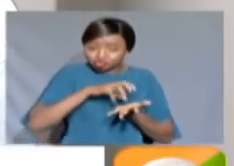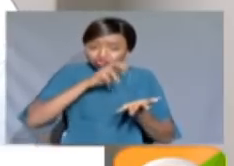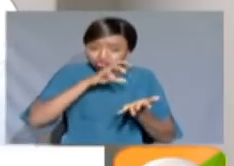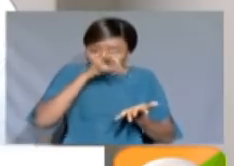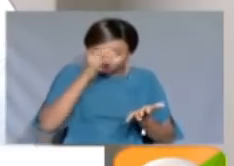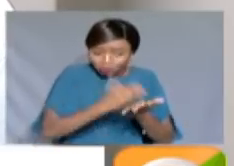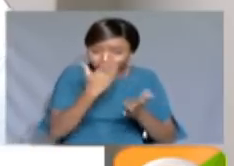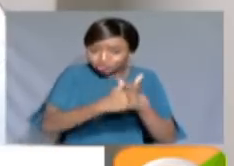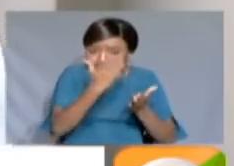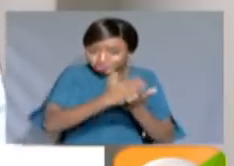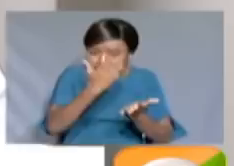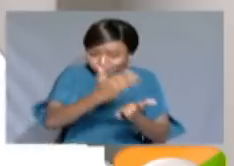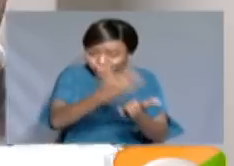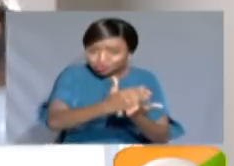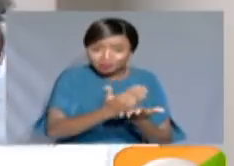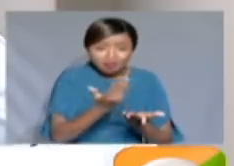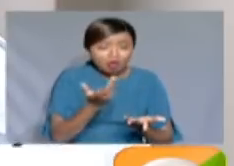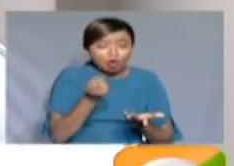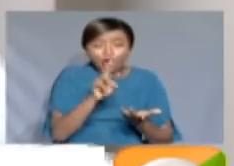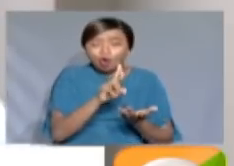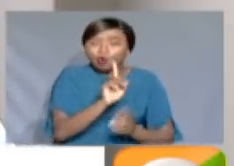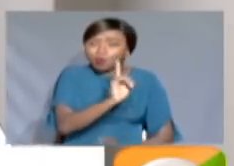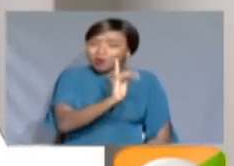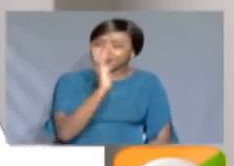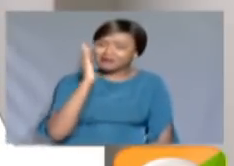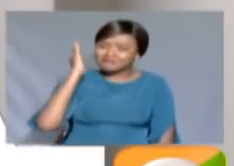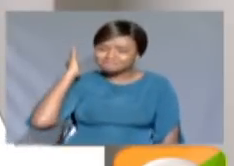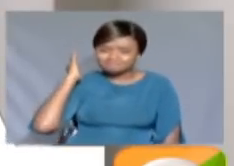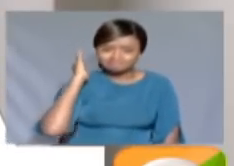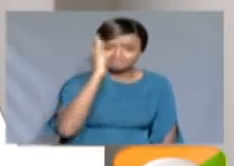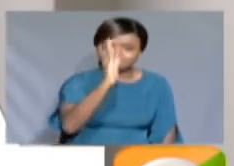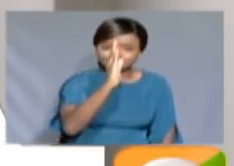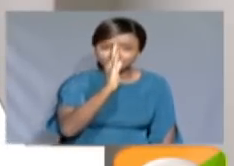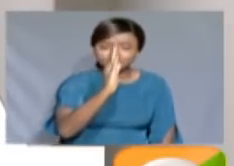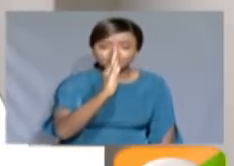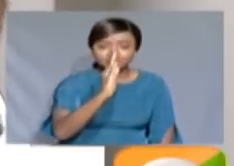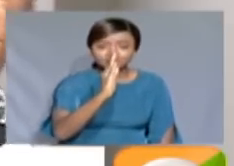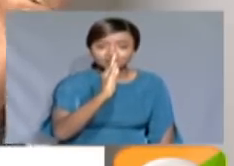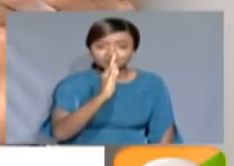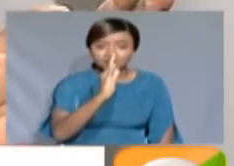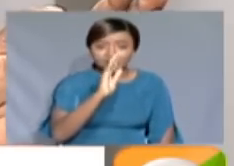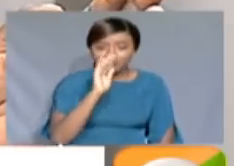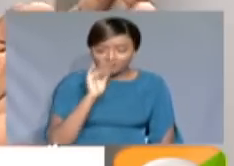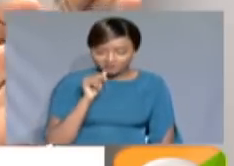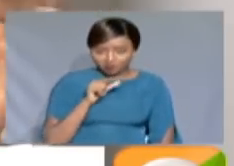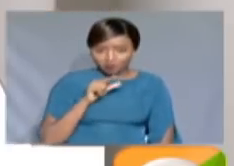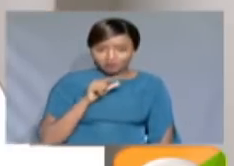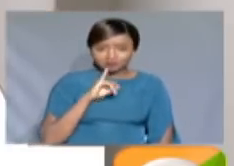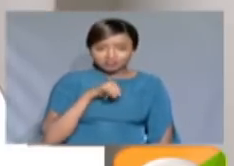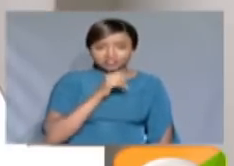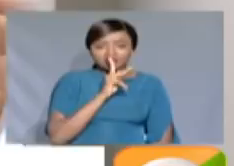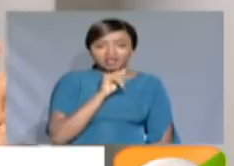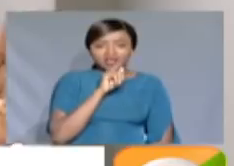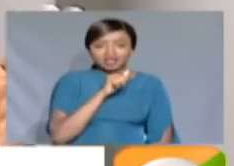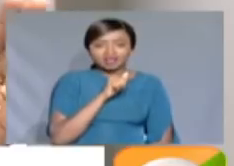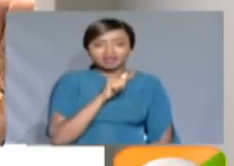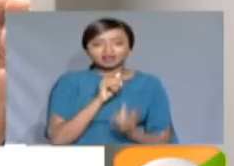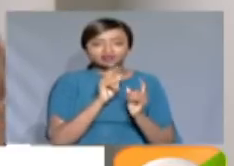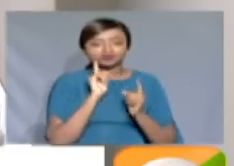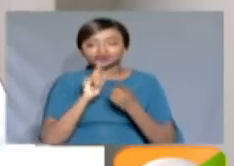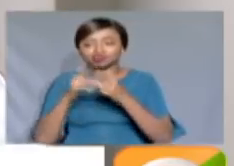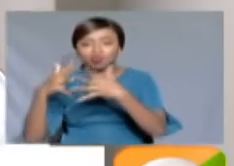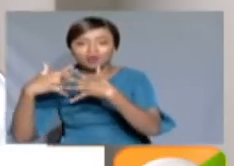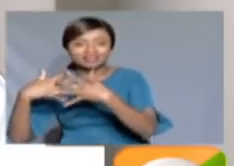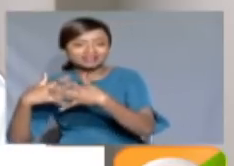roads going to join it? Or it's one expressway, as the name says, from JKIA to Westlands?